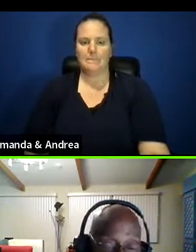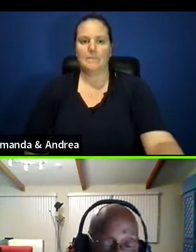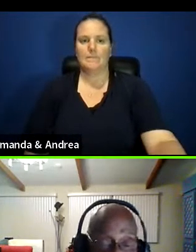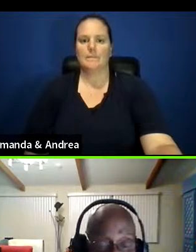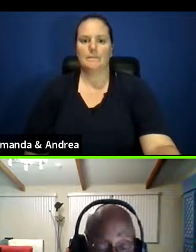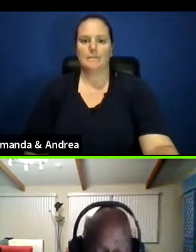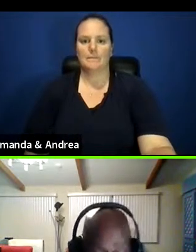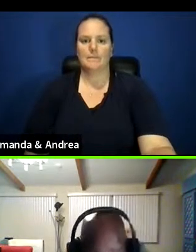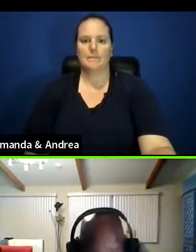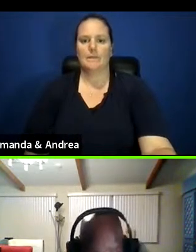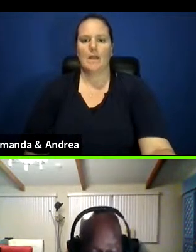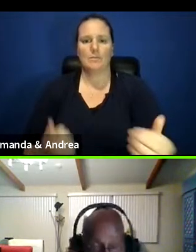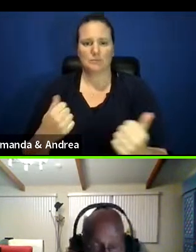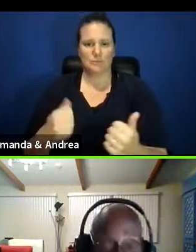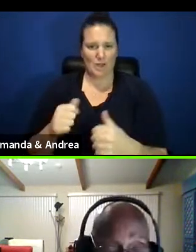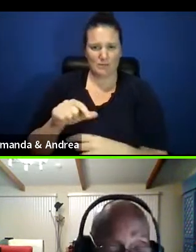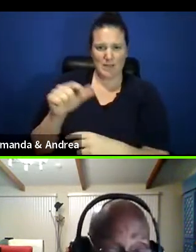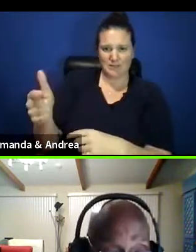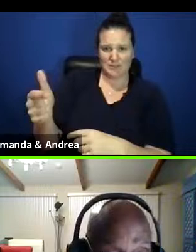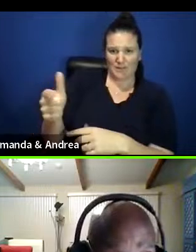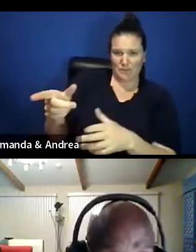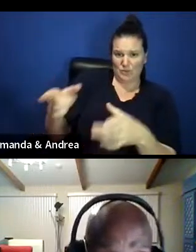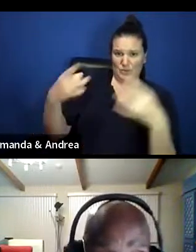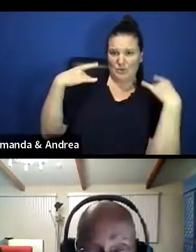I was trying to pass it off to you.